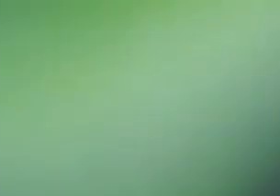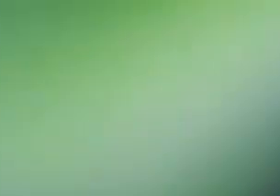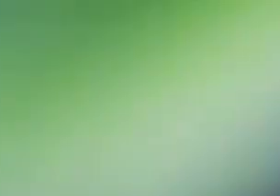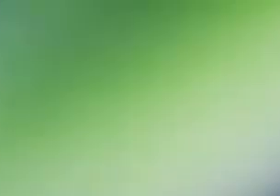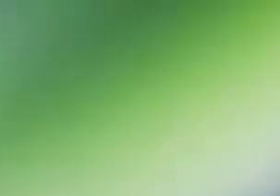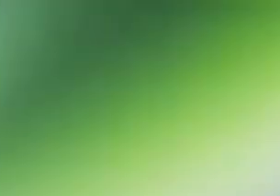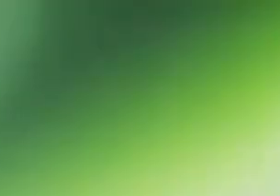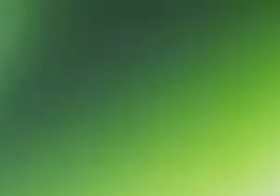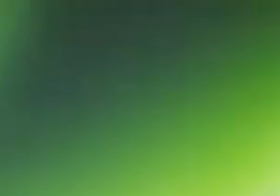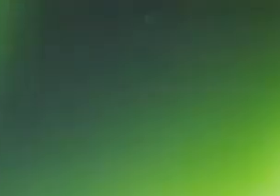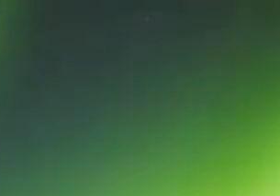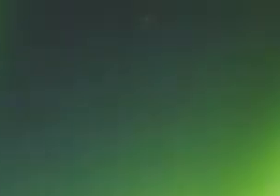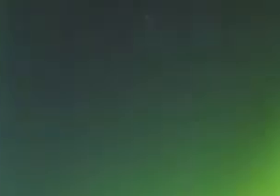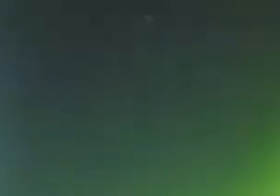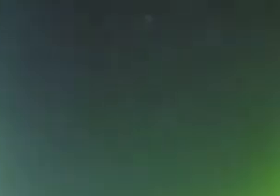at their same school